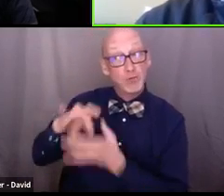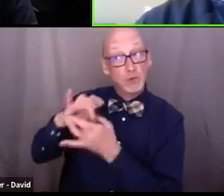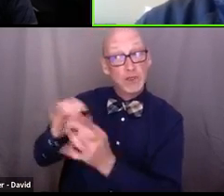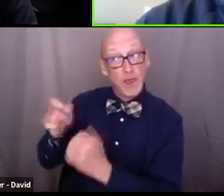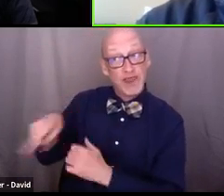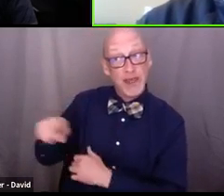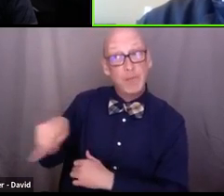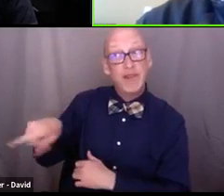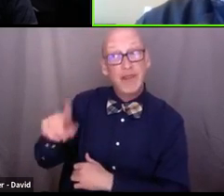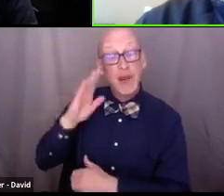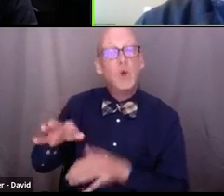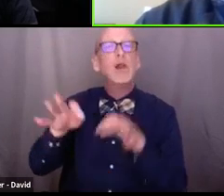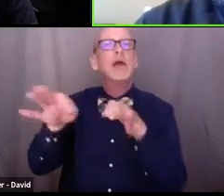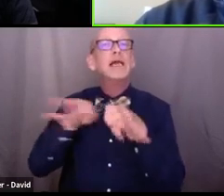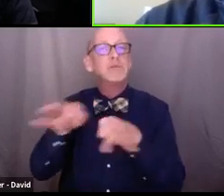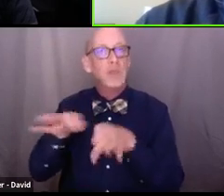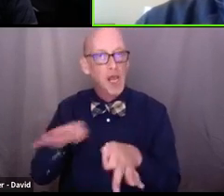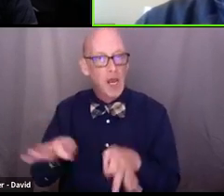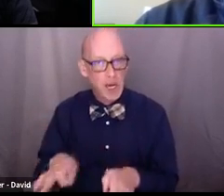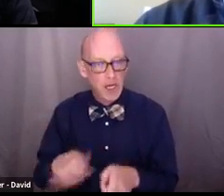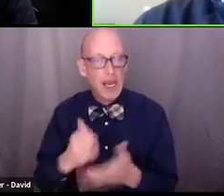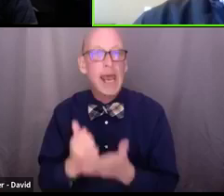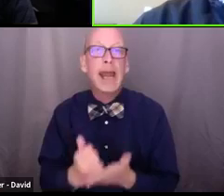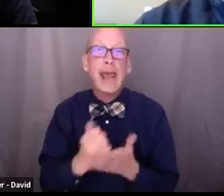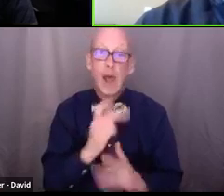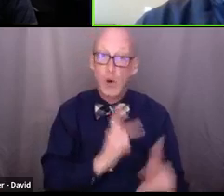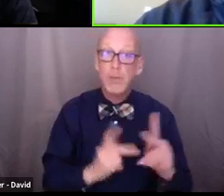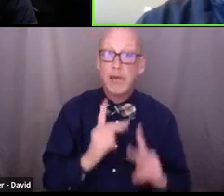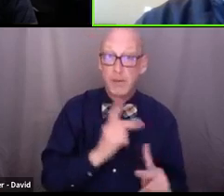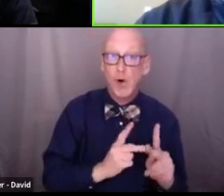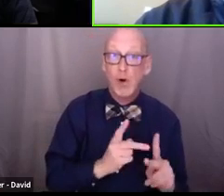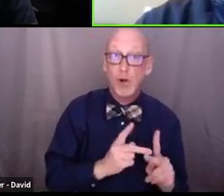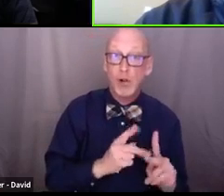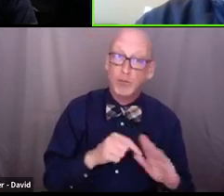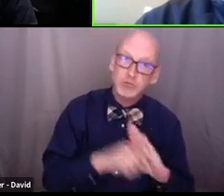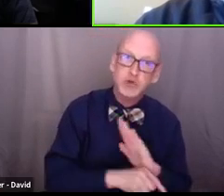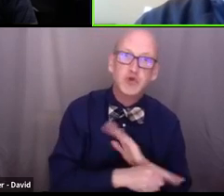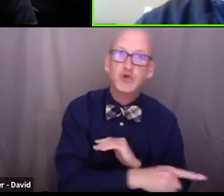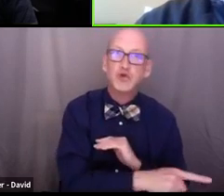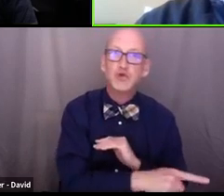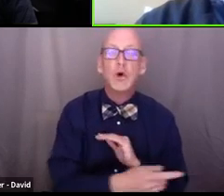that they will walk through and help these people out. Once again, making sure